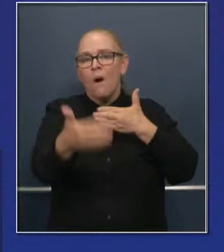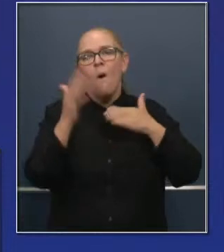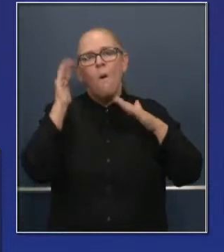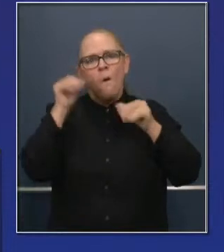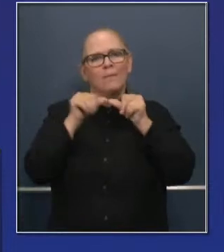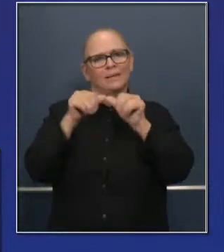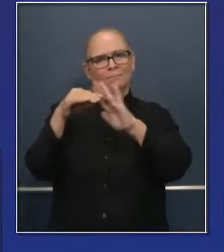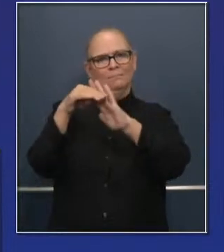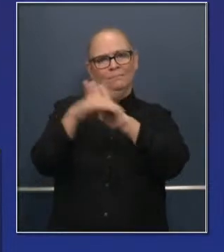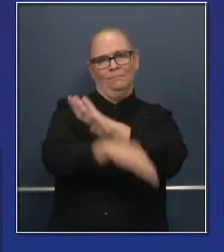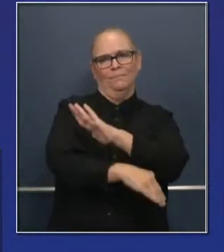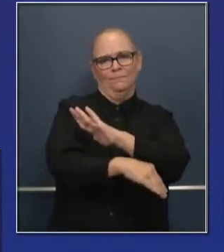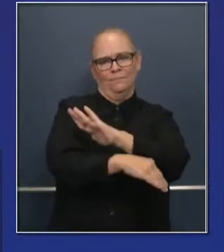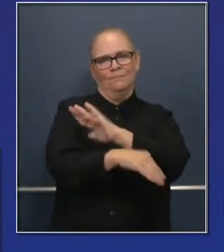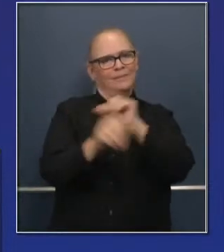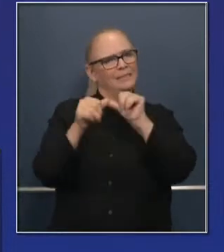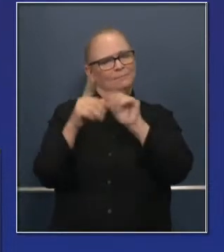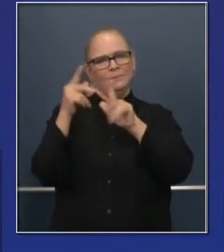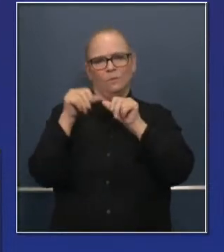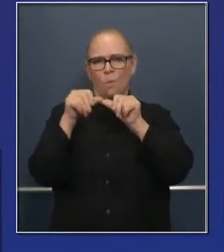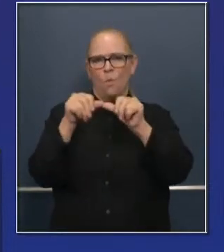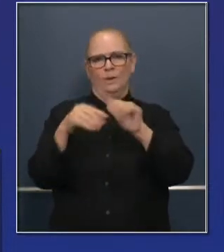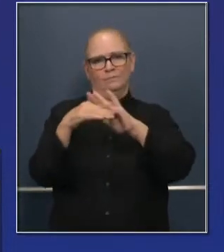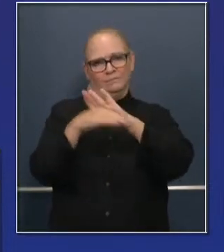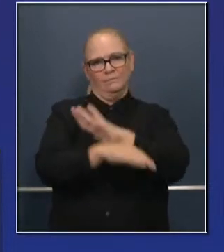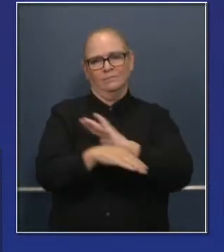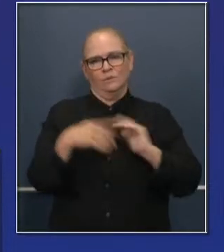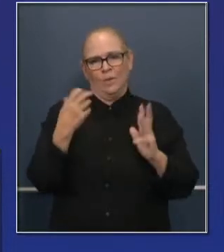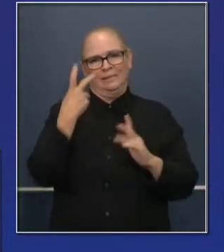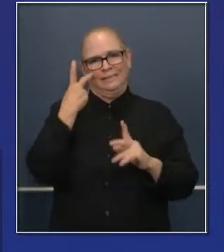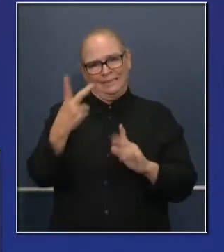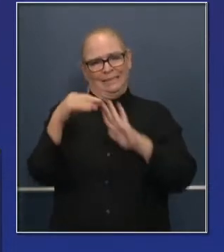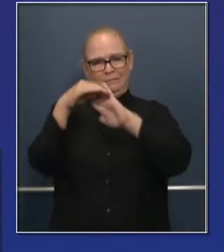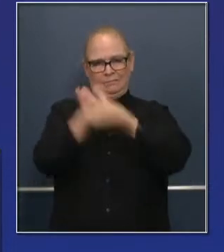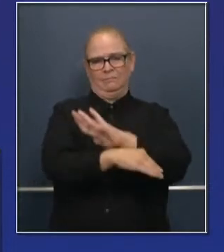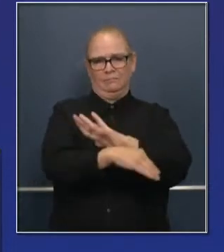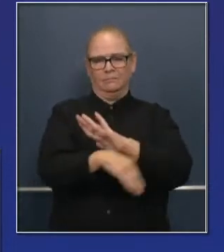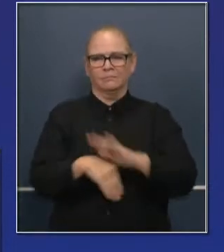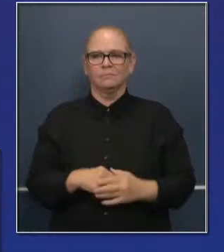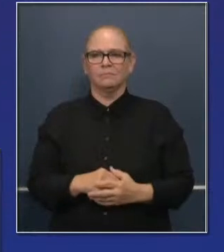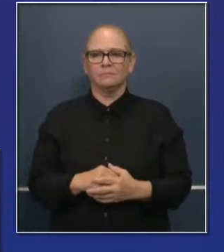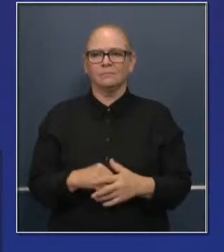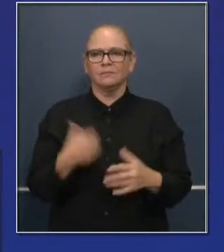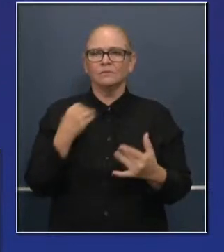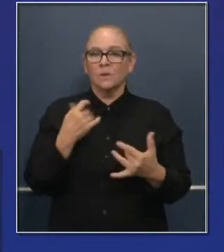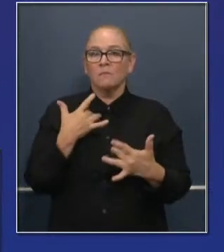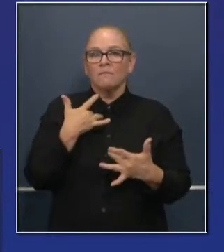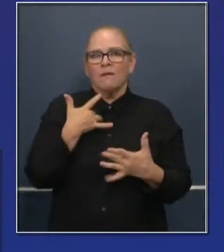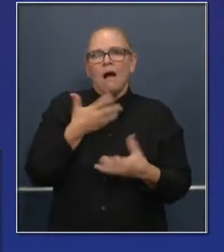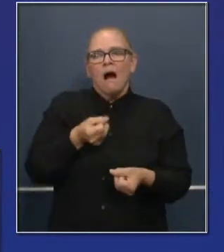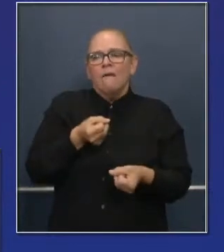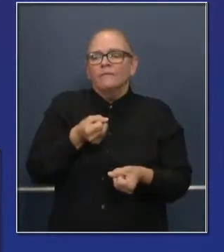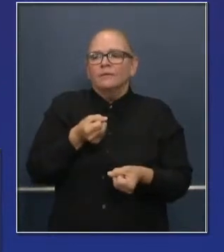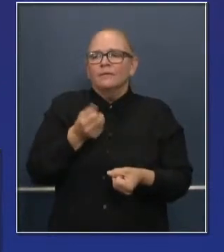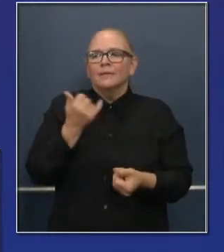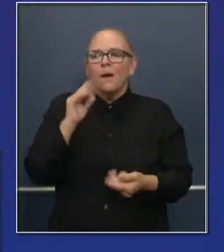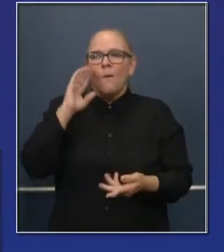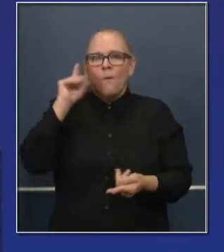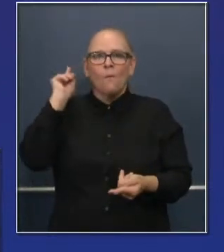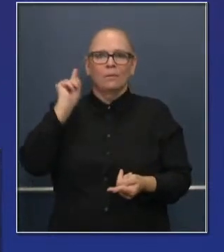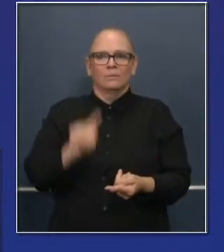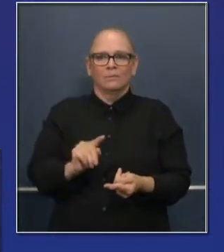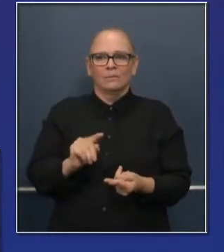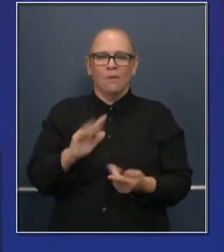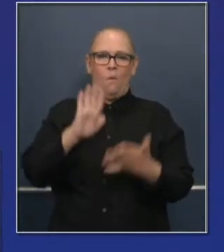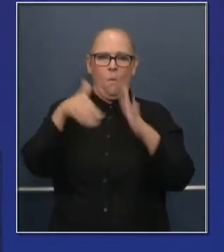weeks of this kind of data to come in to feel more confident about where we are as a state. The good news is we